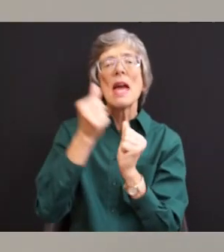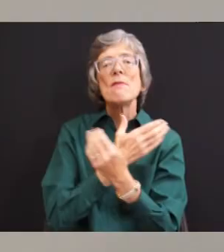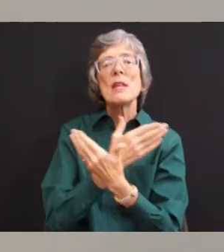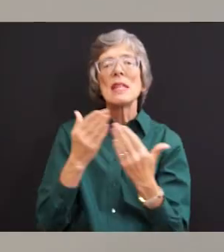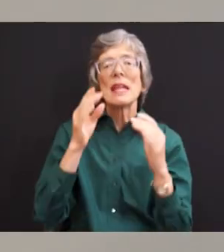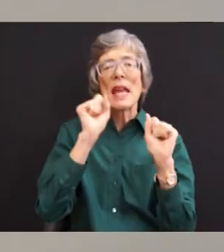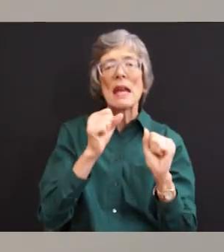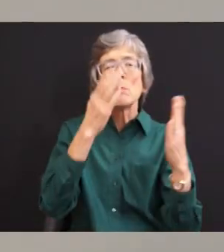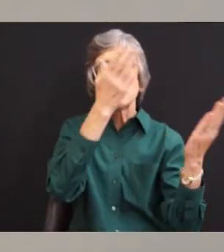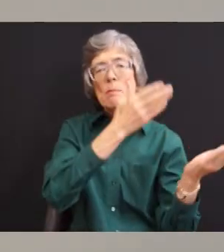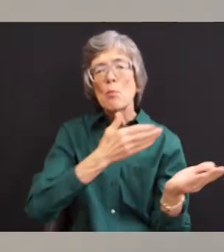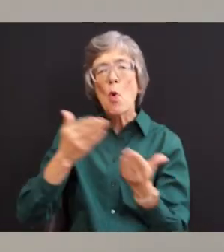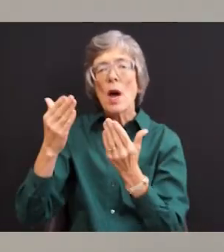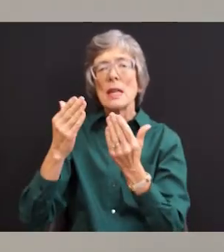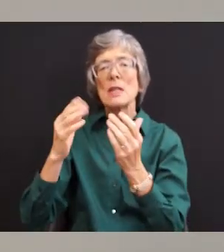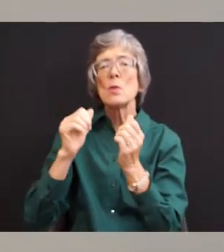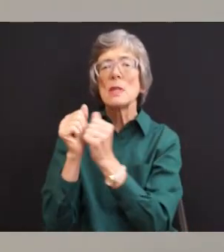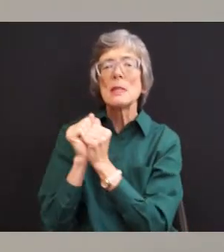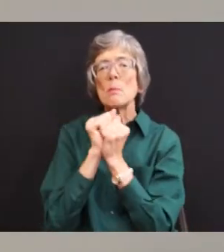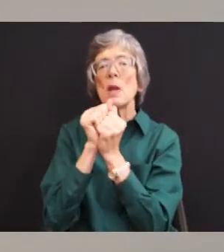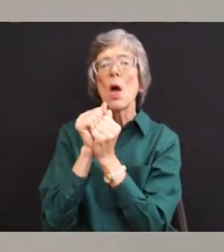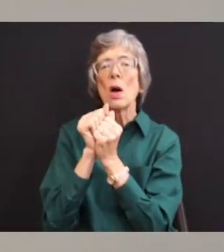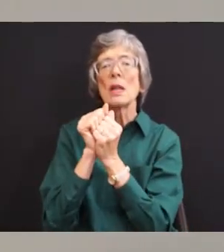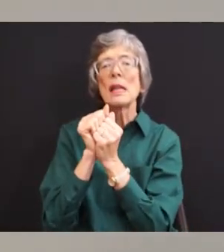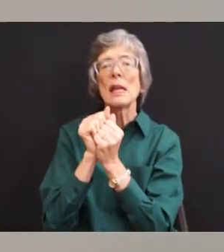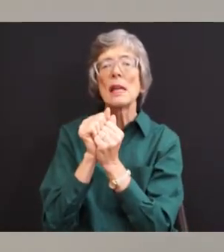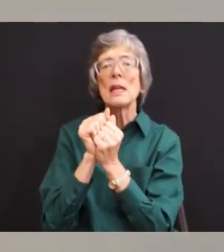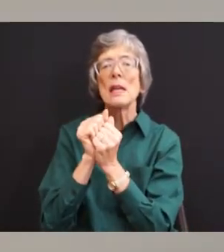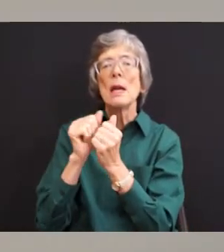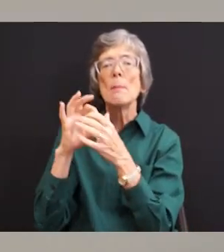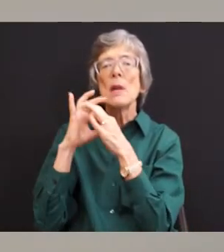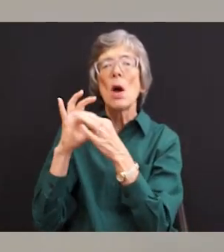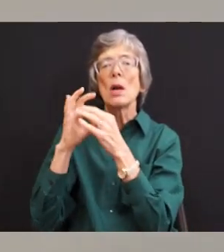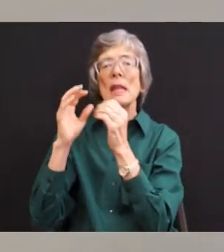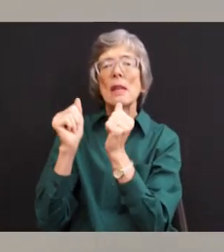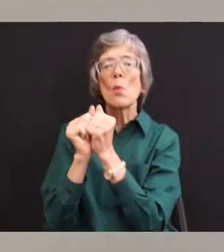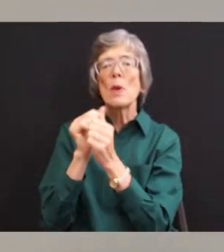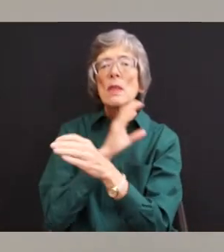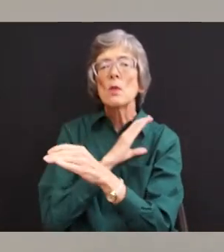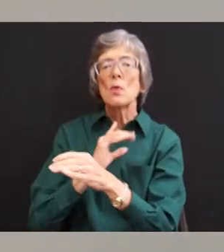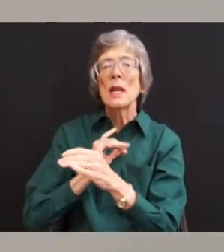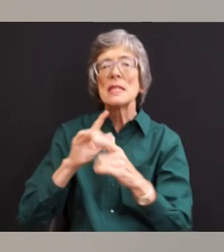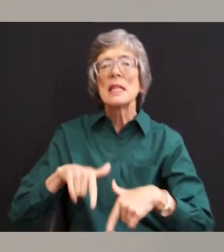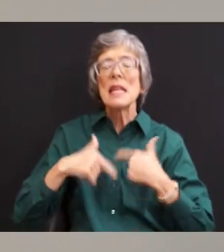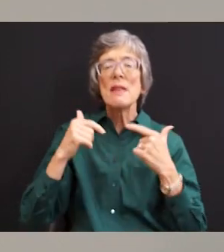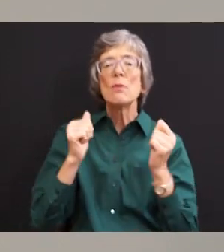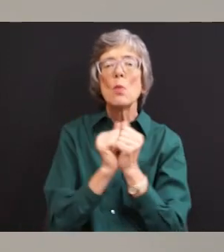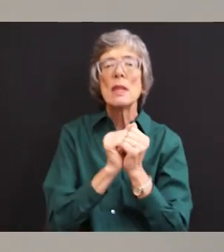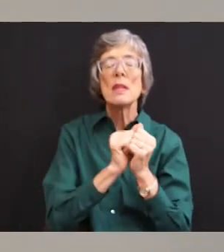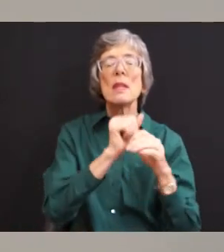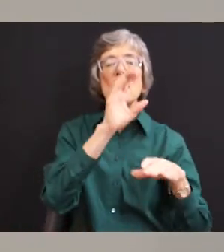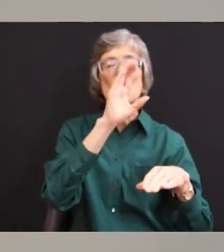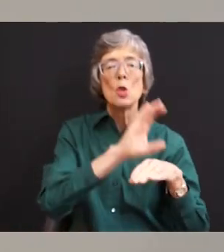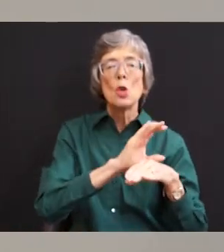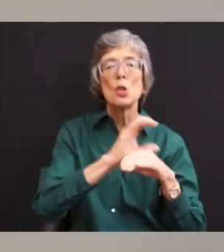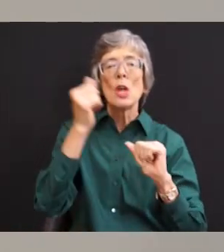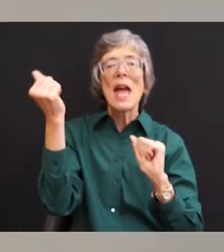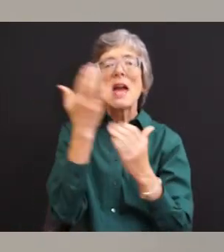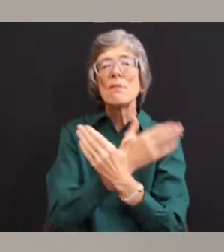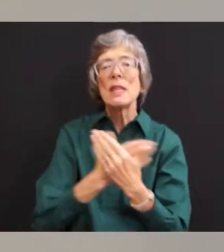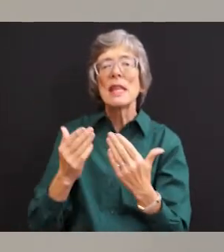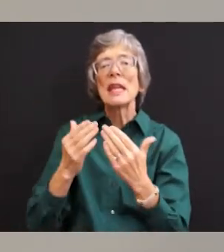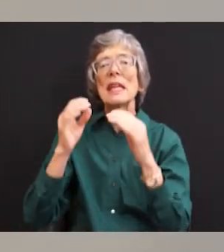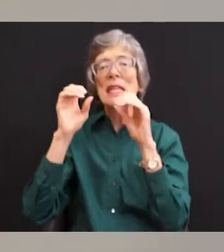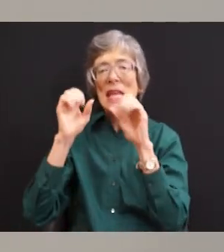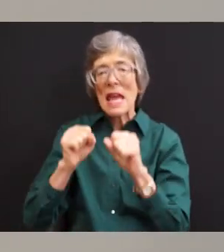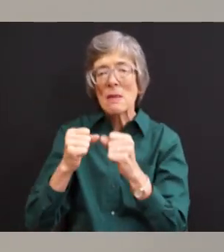this belonging. Christ, belonging to Christ that lived in the companionship of the church, everything can be for